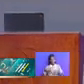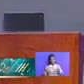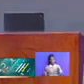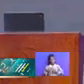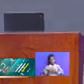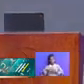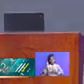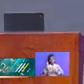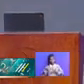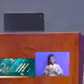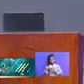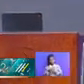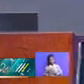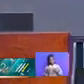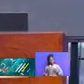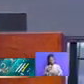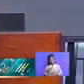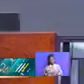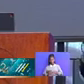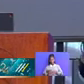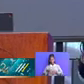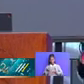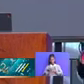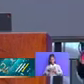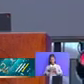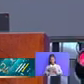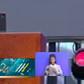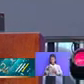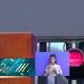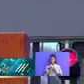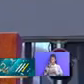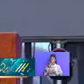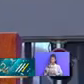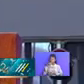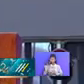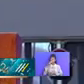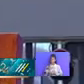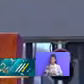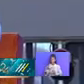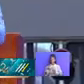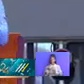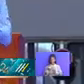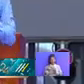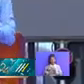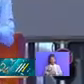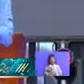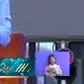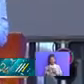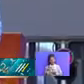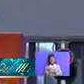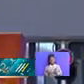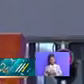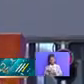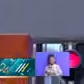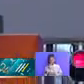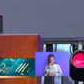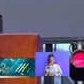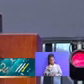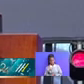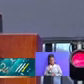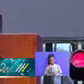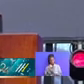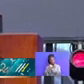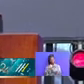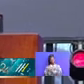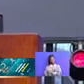more members I need to have more members and and and that man of God he was like a mentor to me so he say he said John